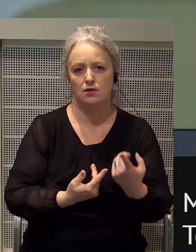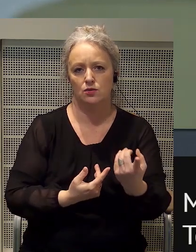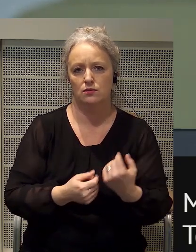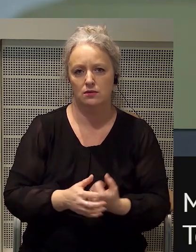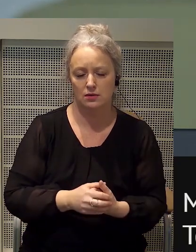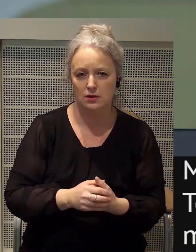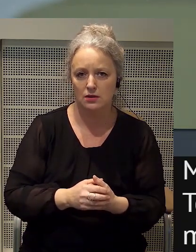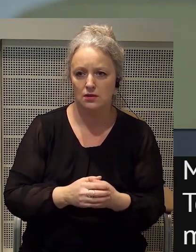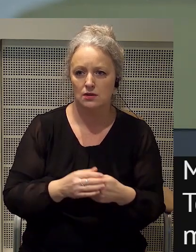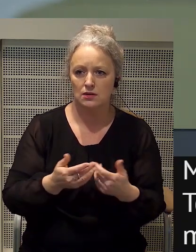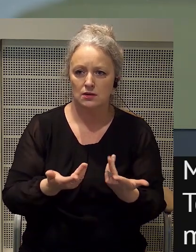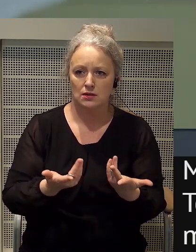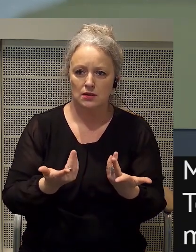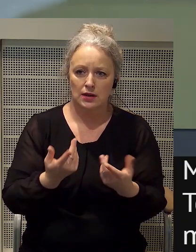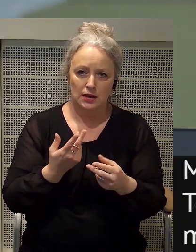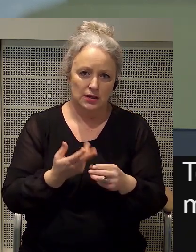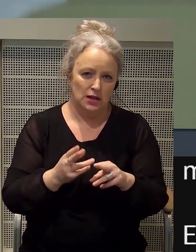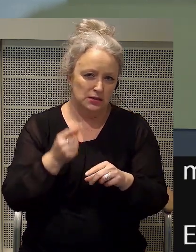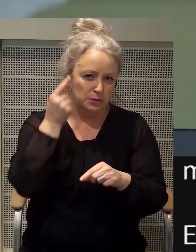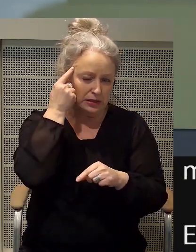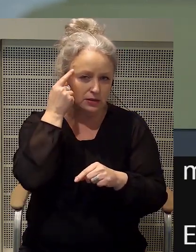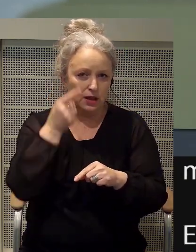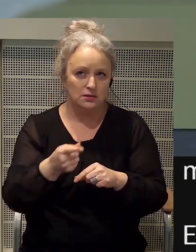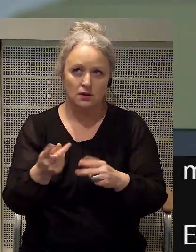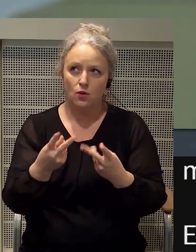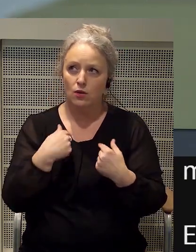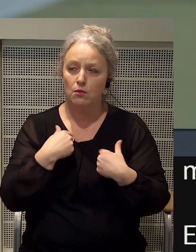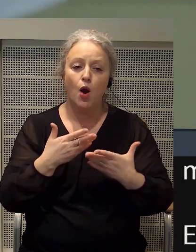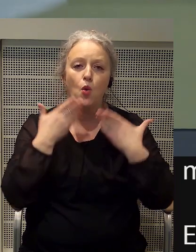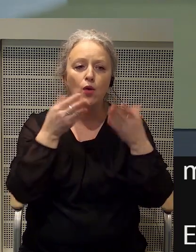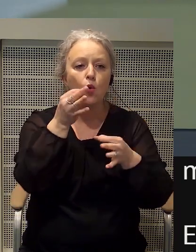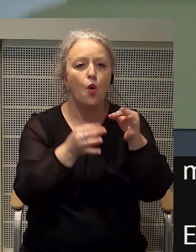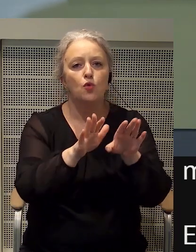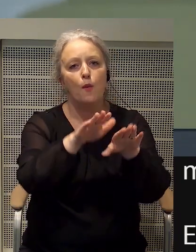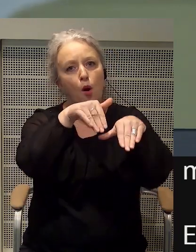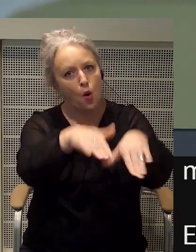She's in judicial proceedings trying to fight